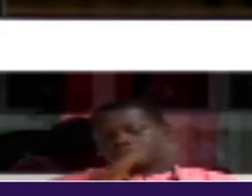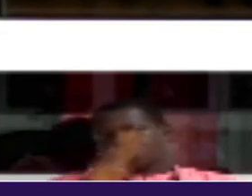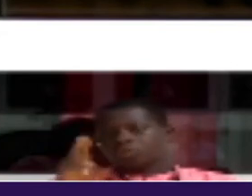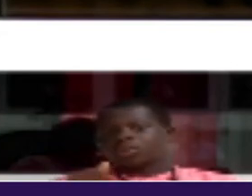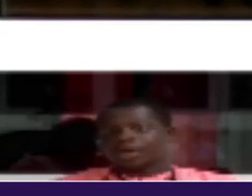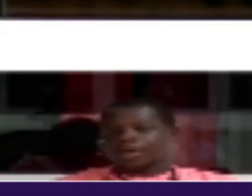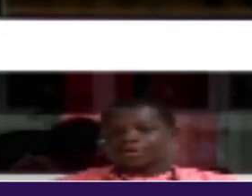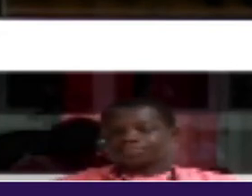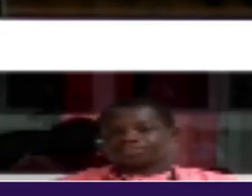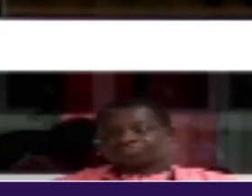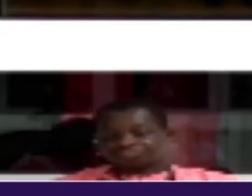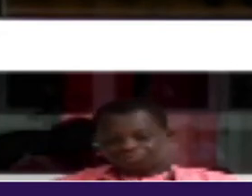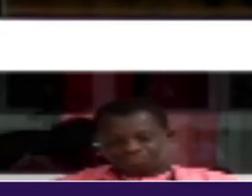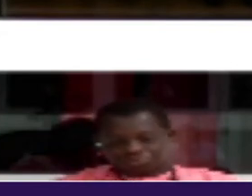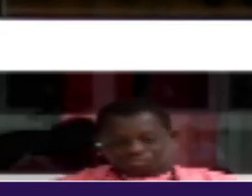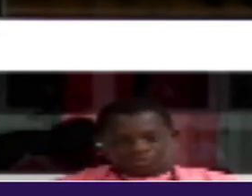was picked at that